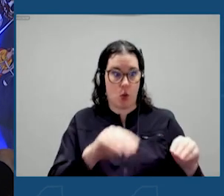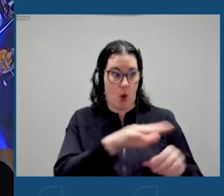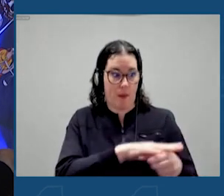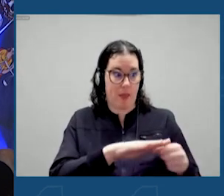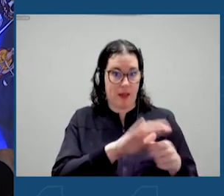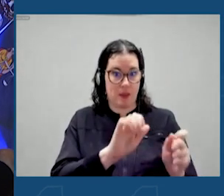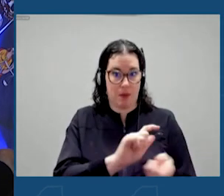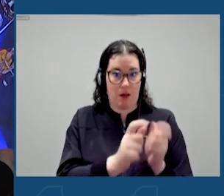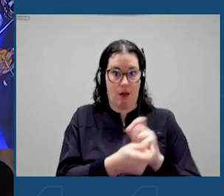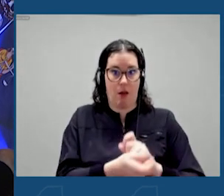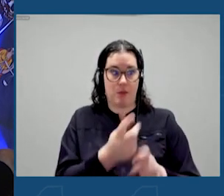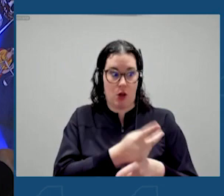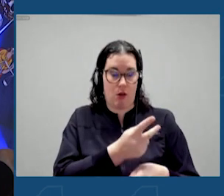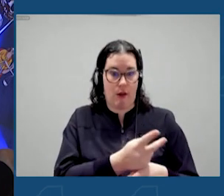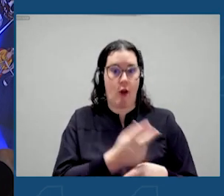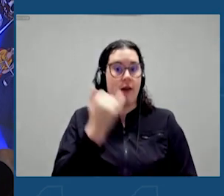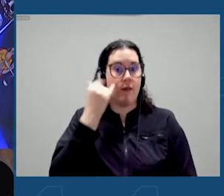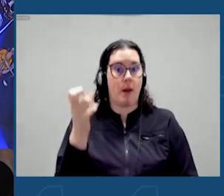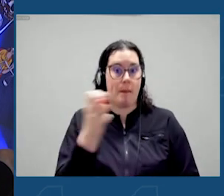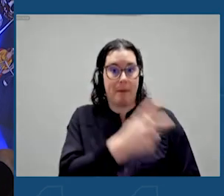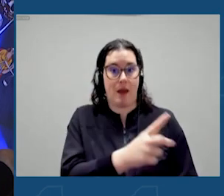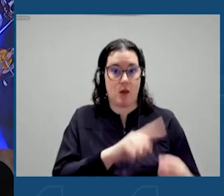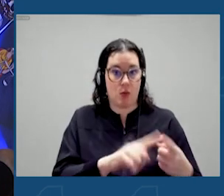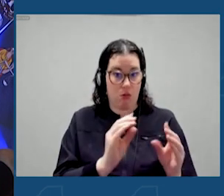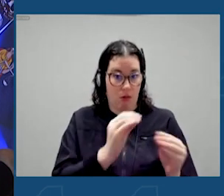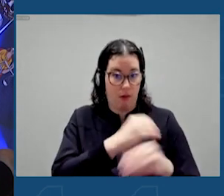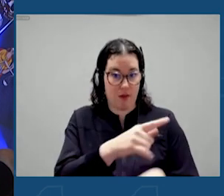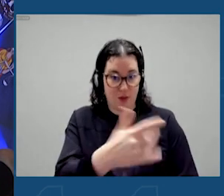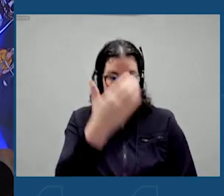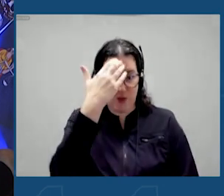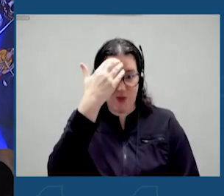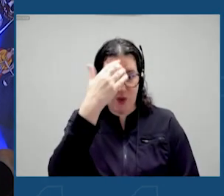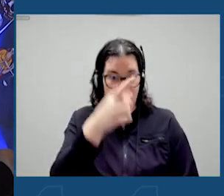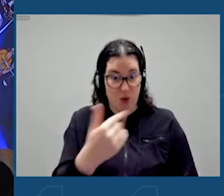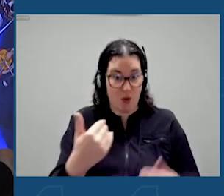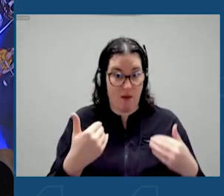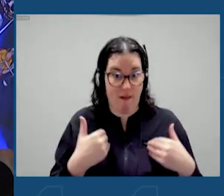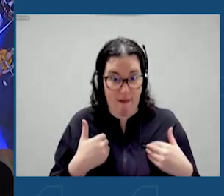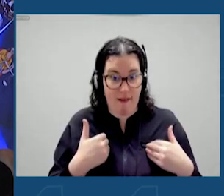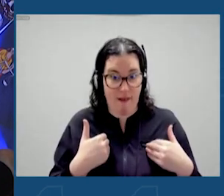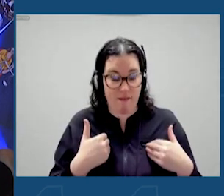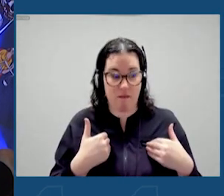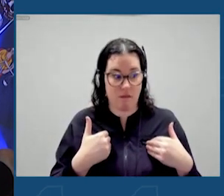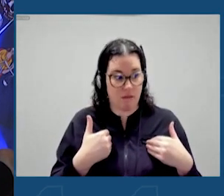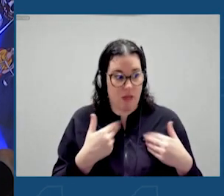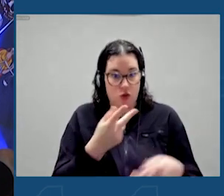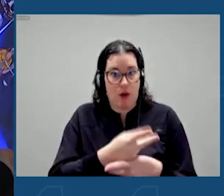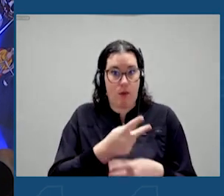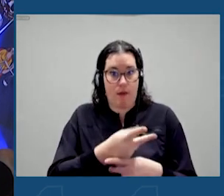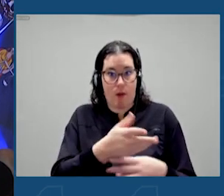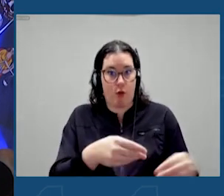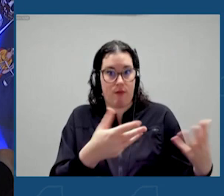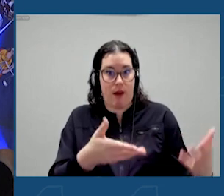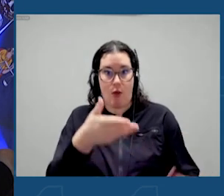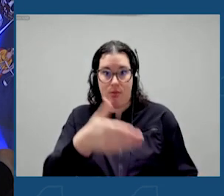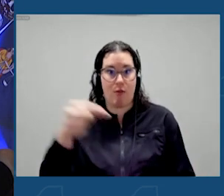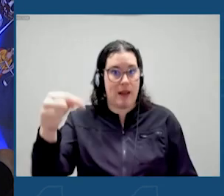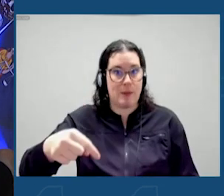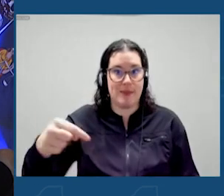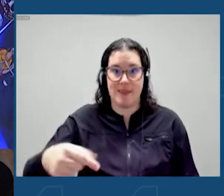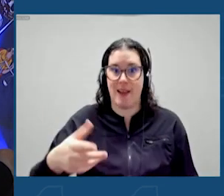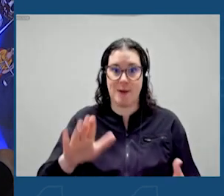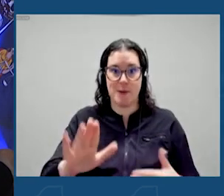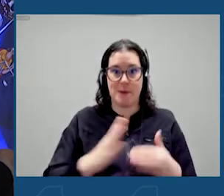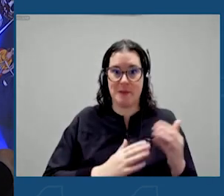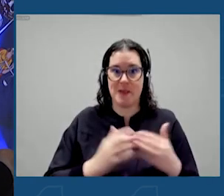you come back to the office and you know that you have a child care provider downstairs of your building,